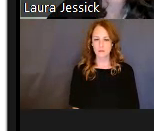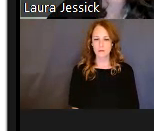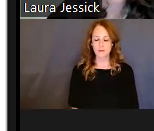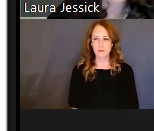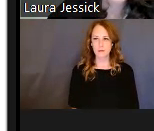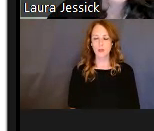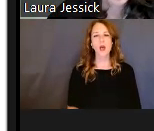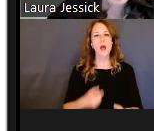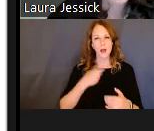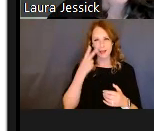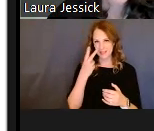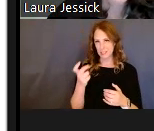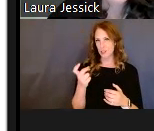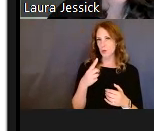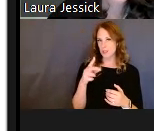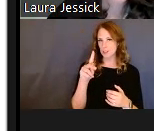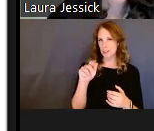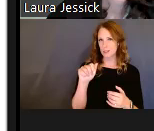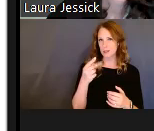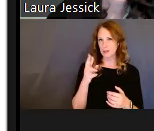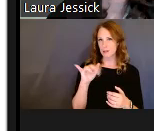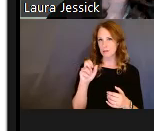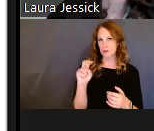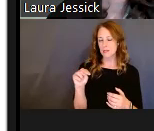I see your question in the chat, Catherine, about